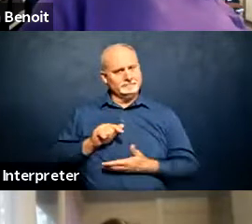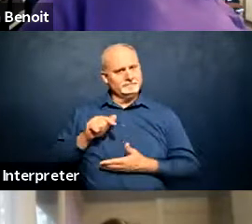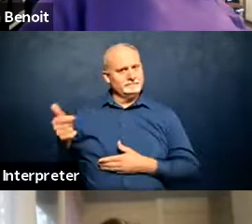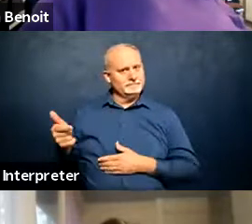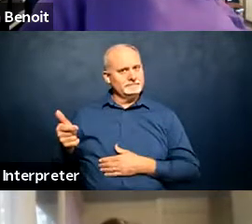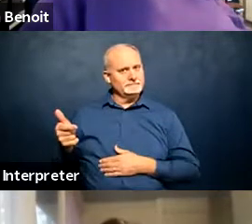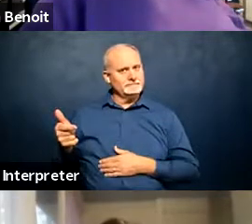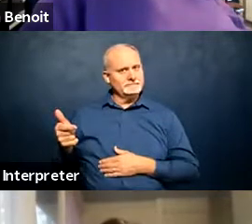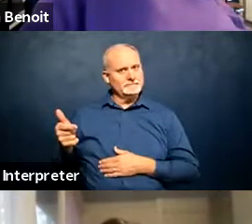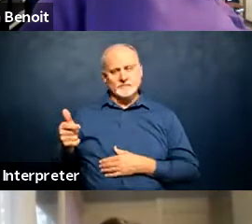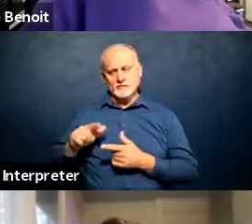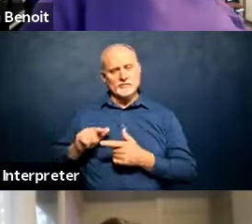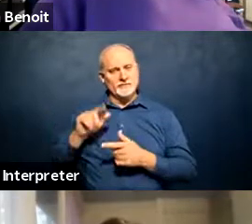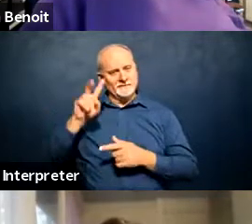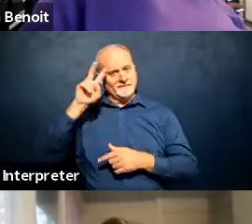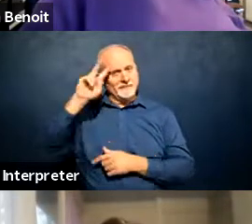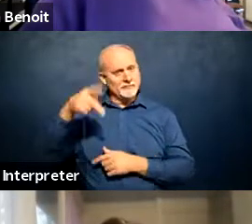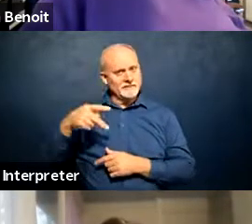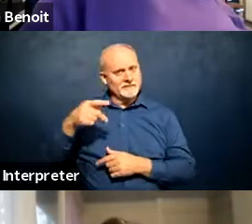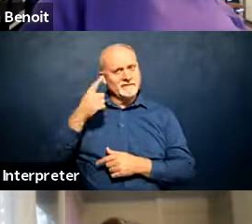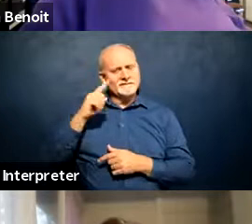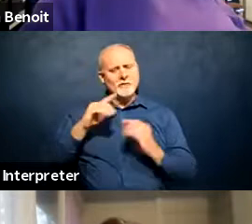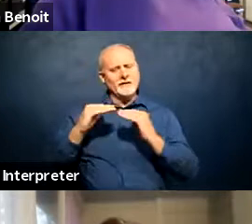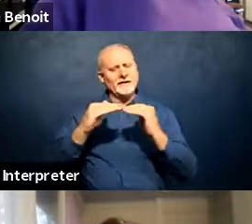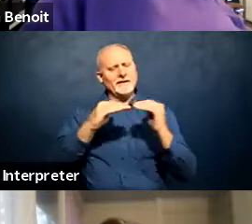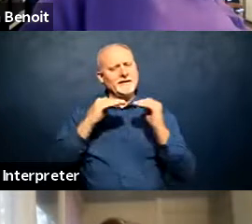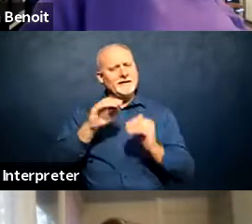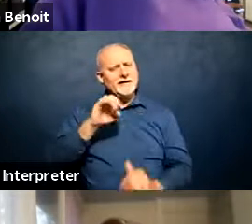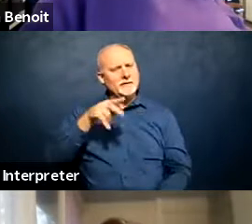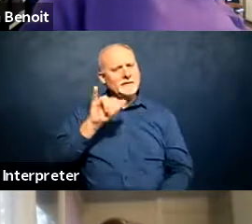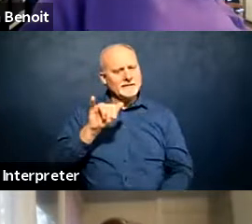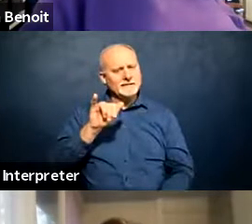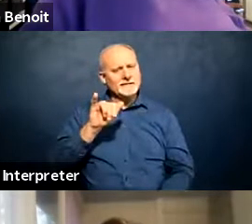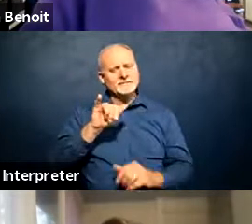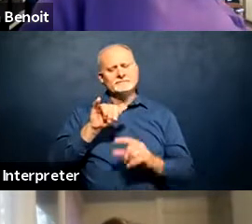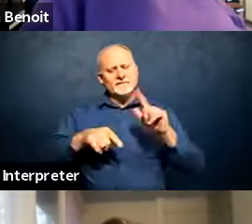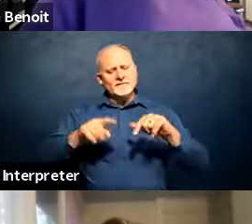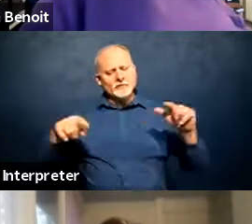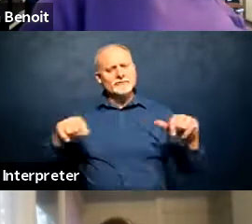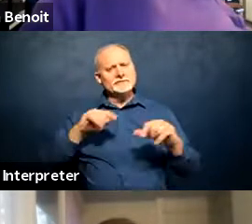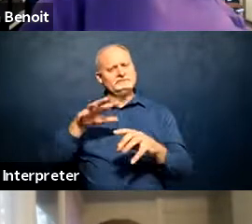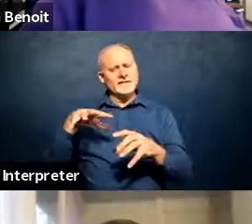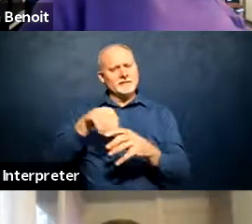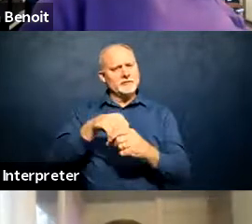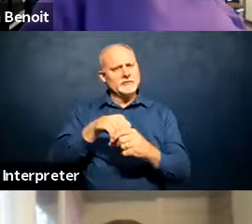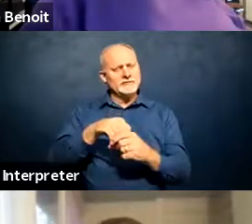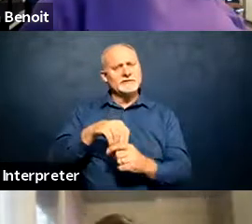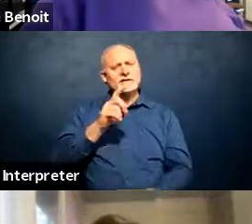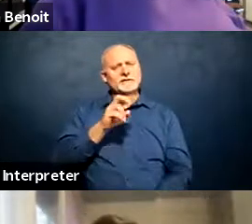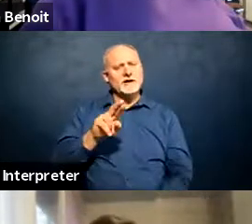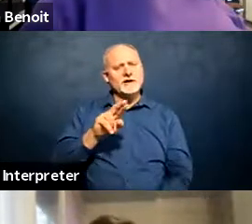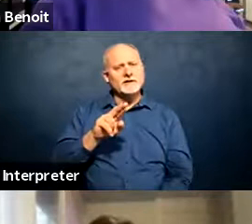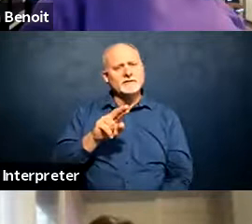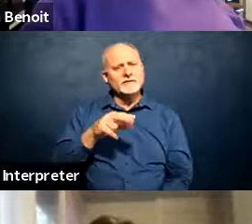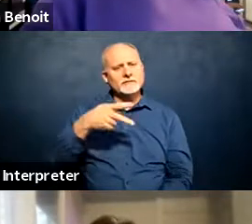podium to our Vice President for Equity, Diversity, and Inclusion, Dr. Paulette Dilworth. Paulette. Thank you, Dr.